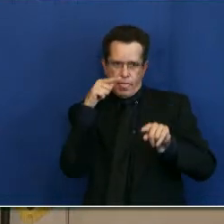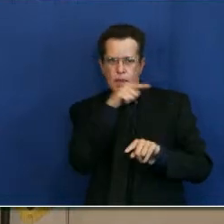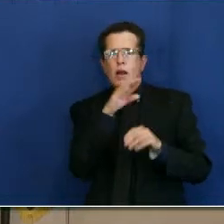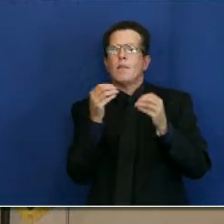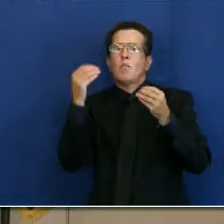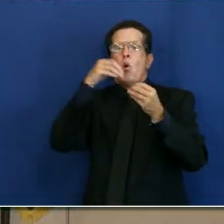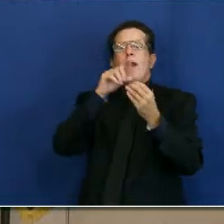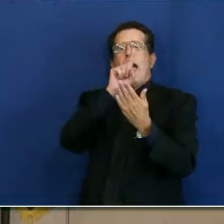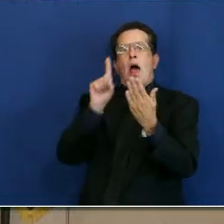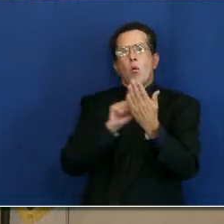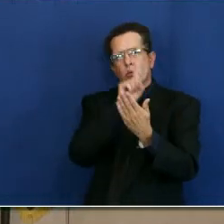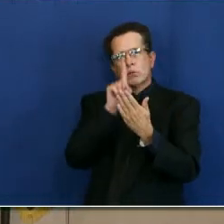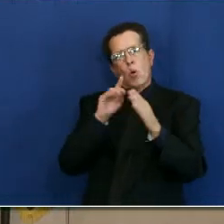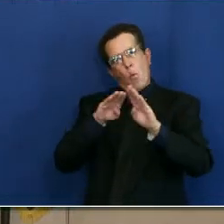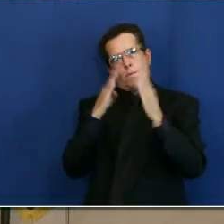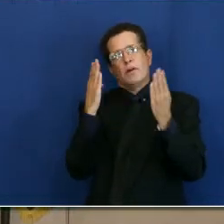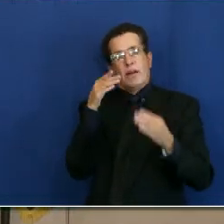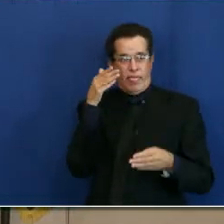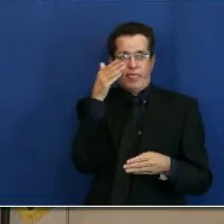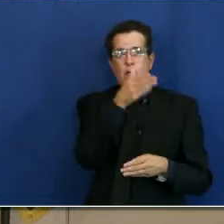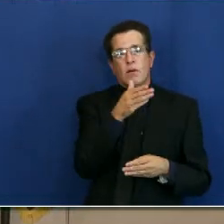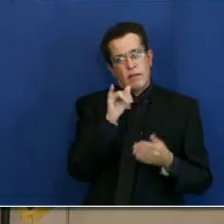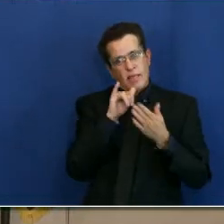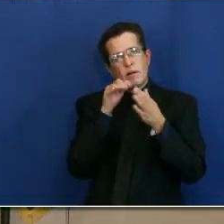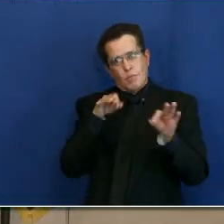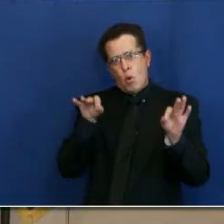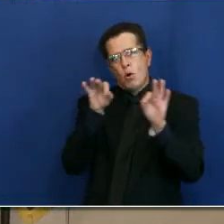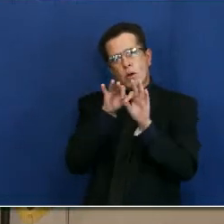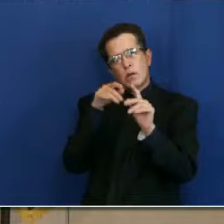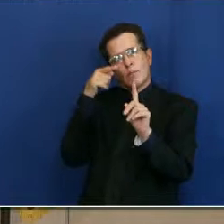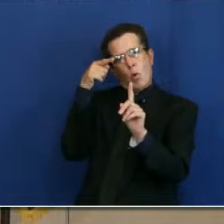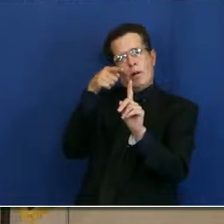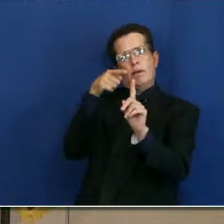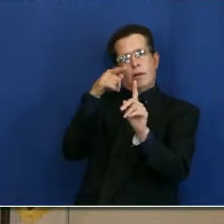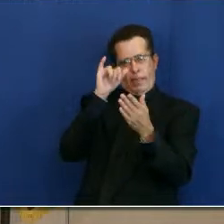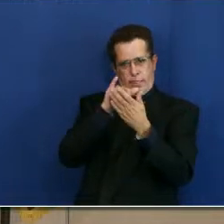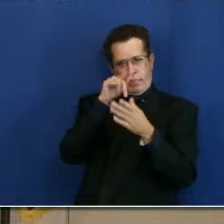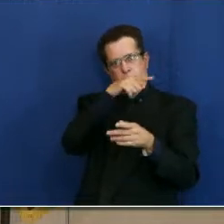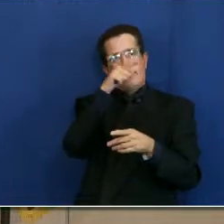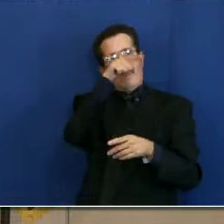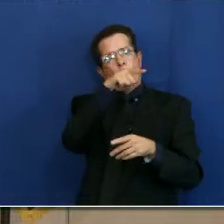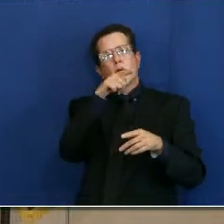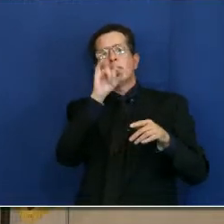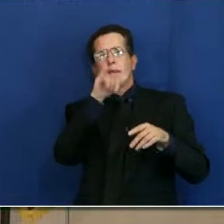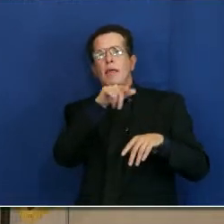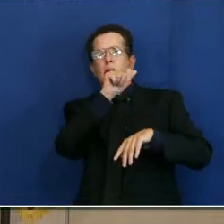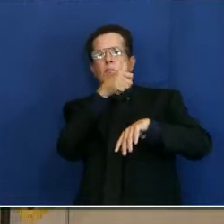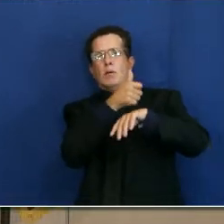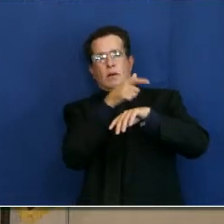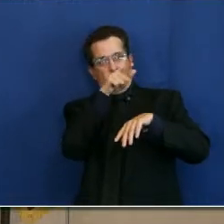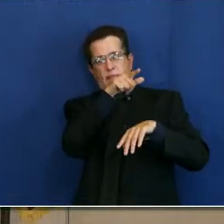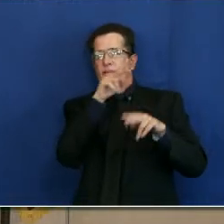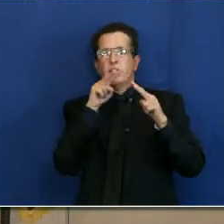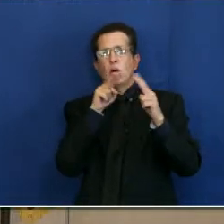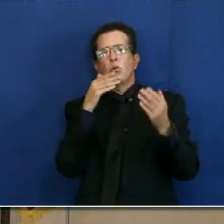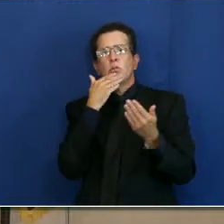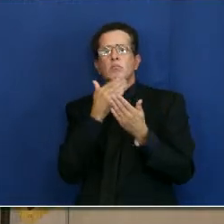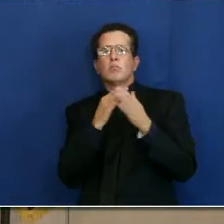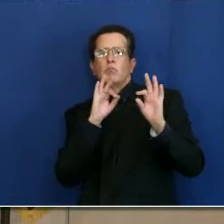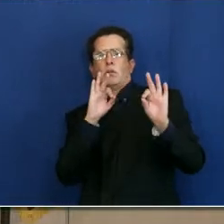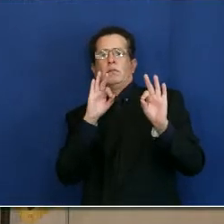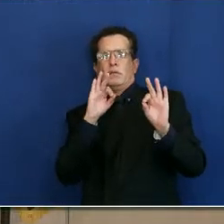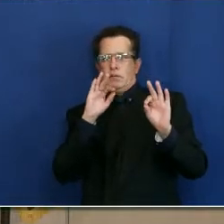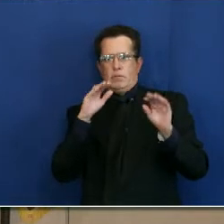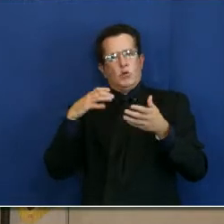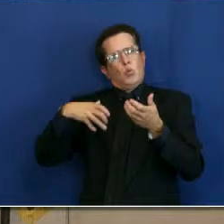it's a really key point that you're making, that it's the people there and the engagement we're having as they're coming out and building